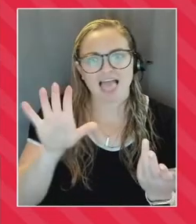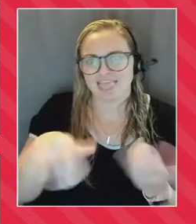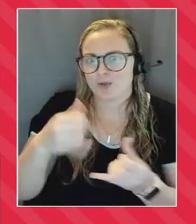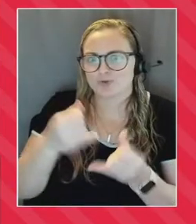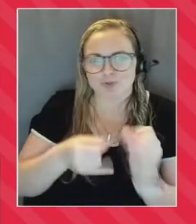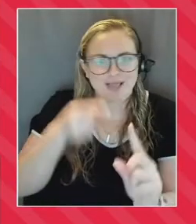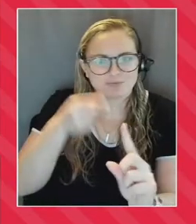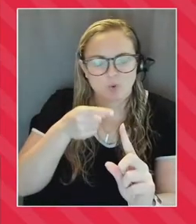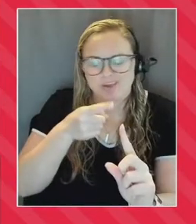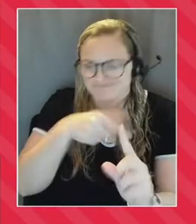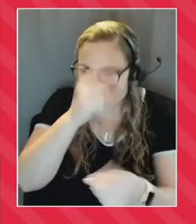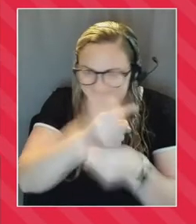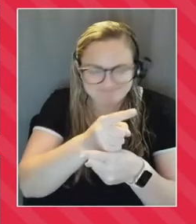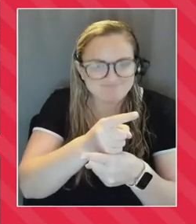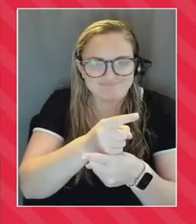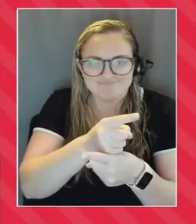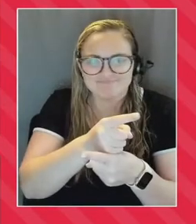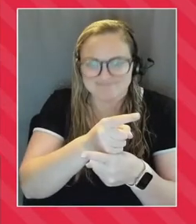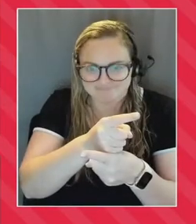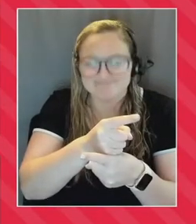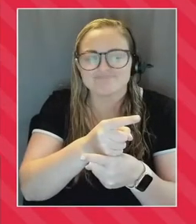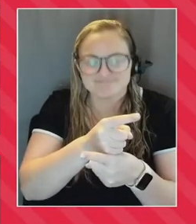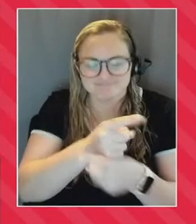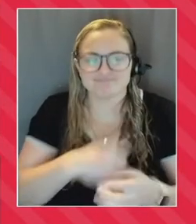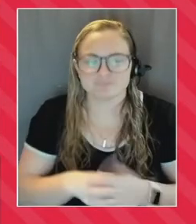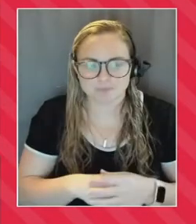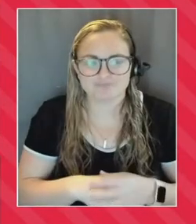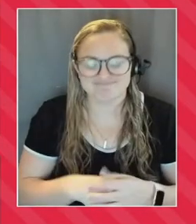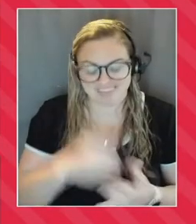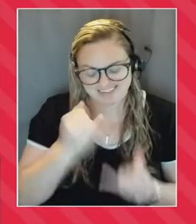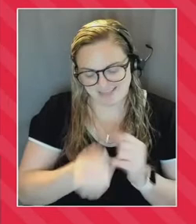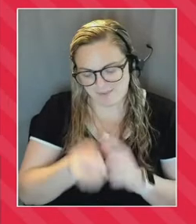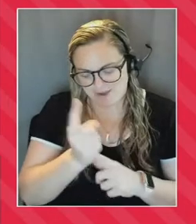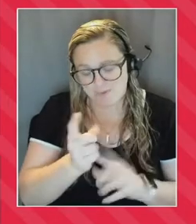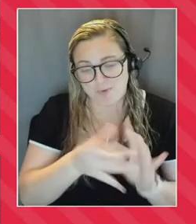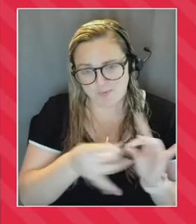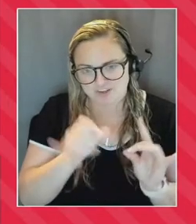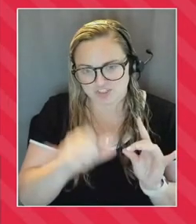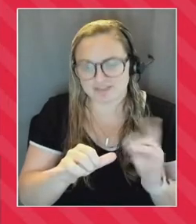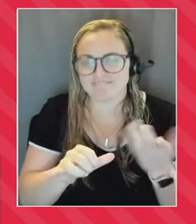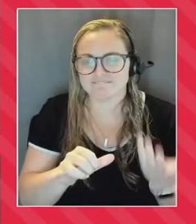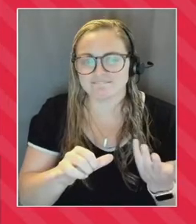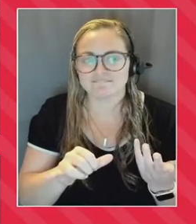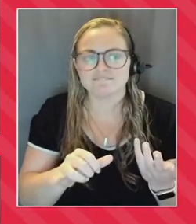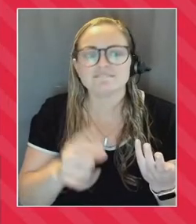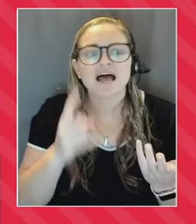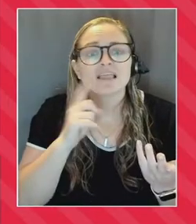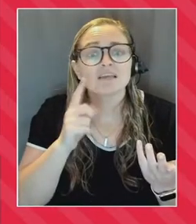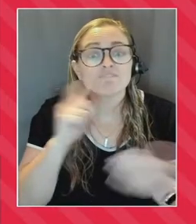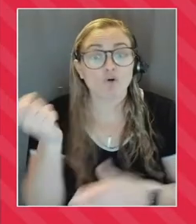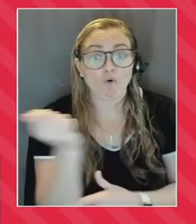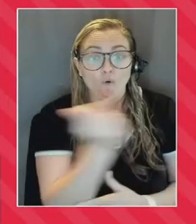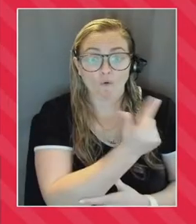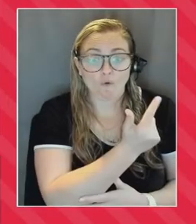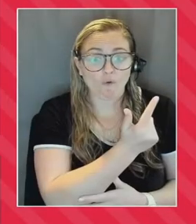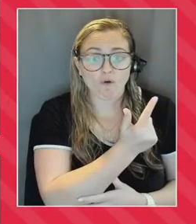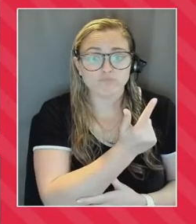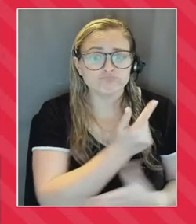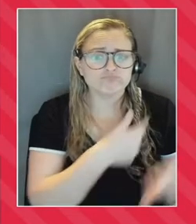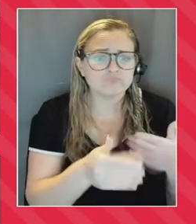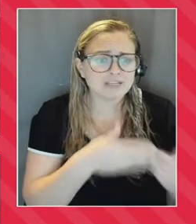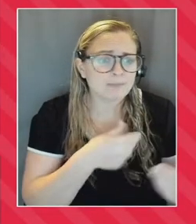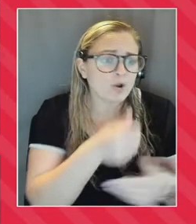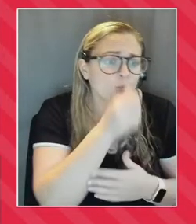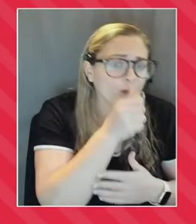was exactly what I wanted to touch on in this last minute, which was that I think for all of us, whether we're in the private